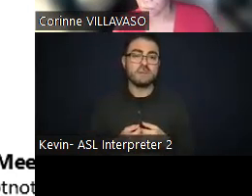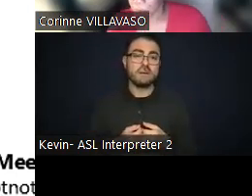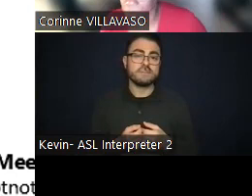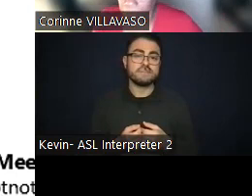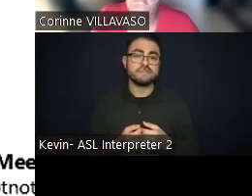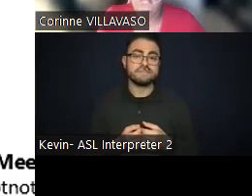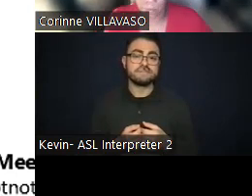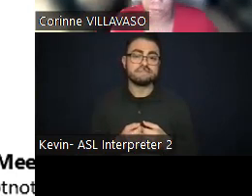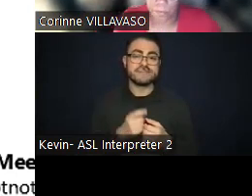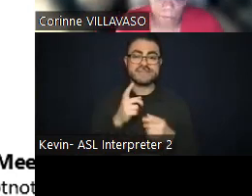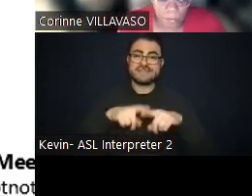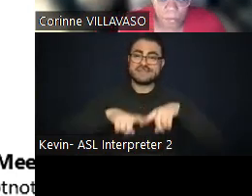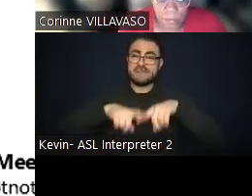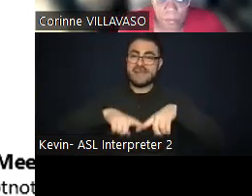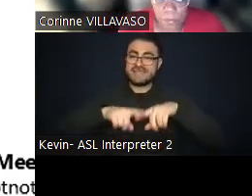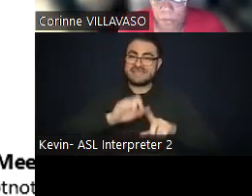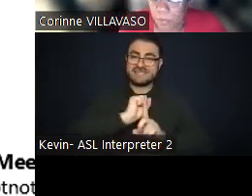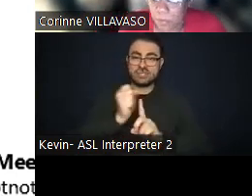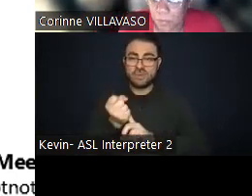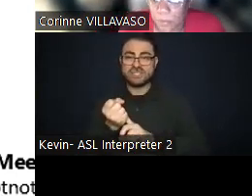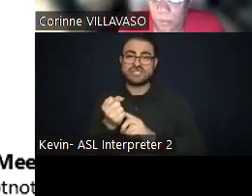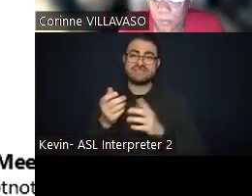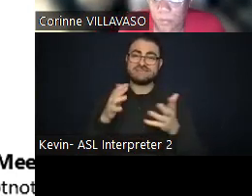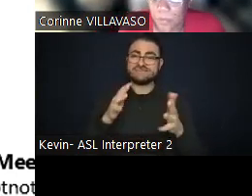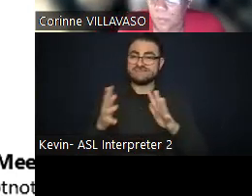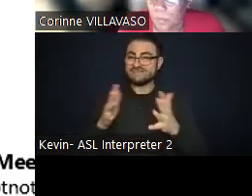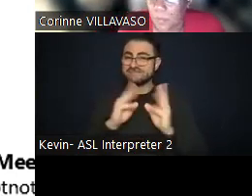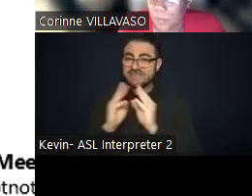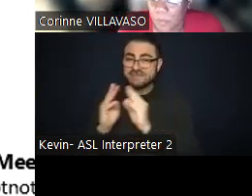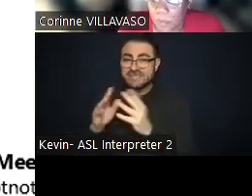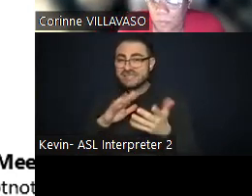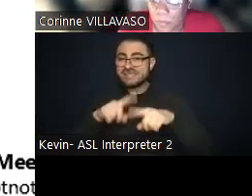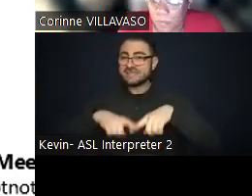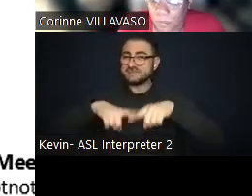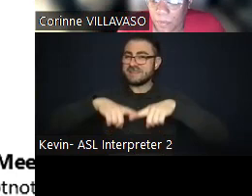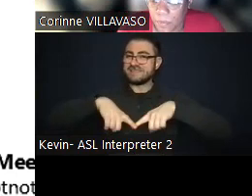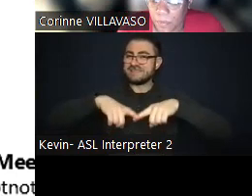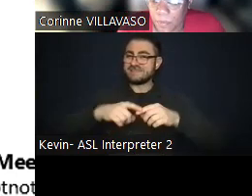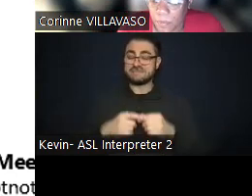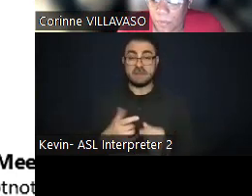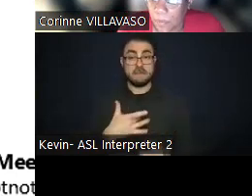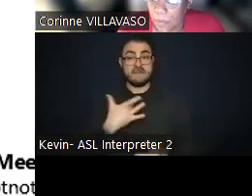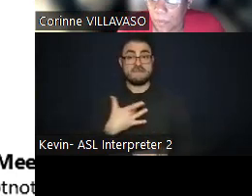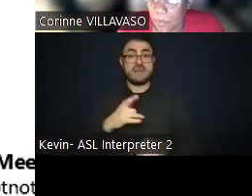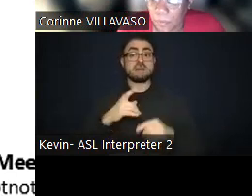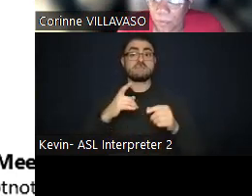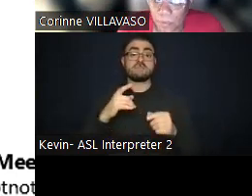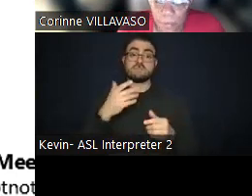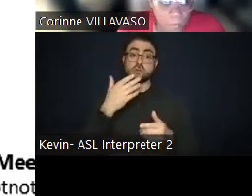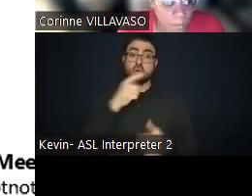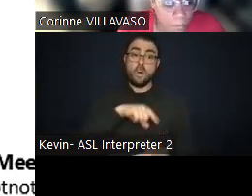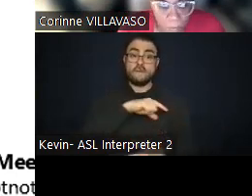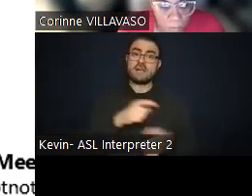It's kind of case by case and situation by situation. I don't feel qualified to give a definitive answer on that,